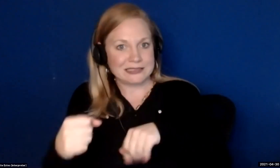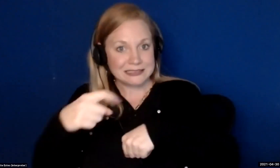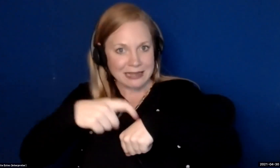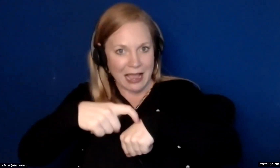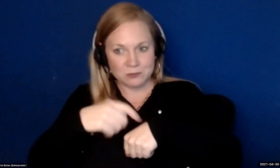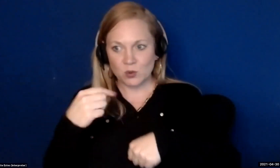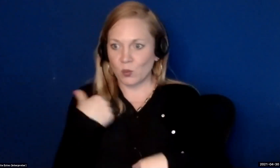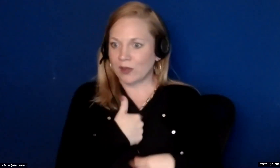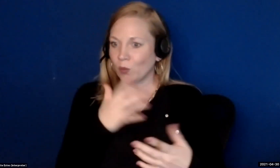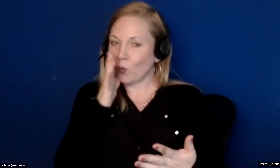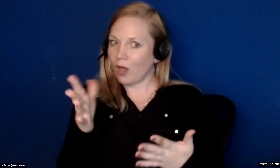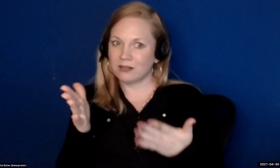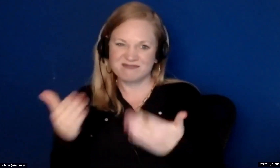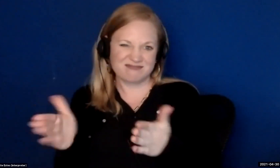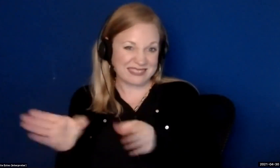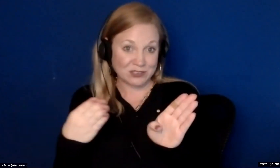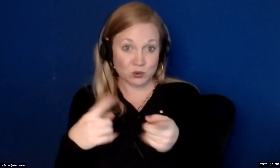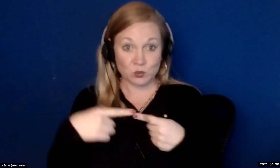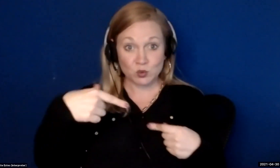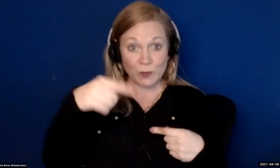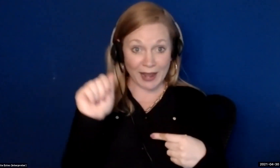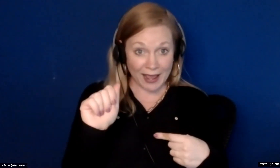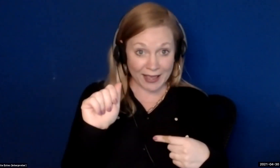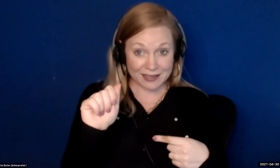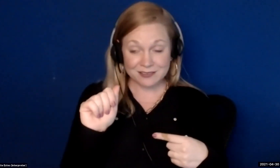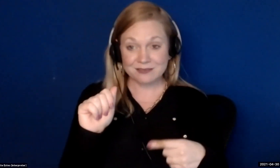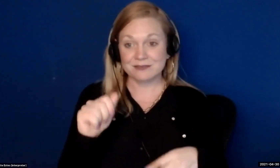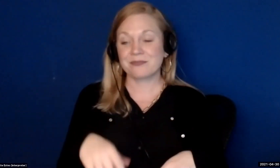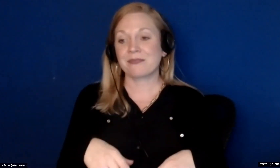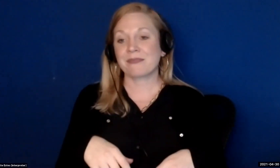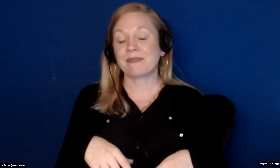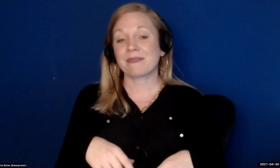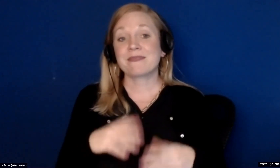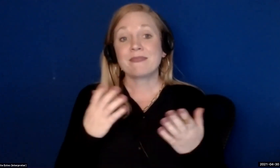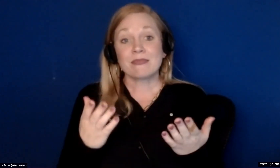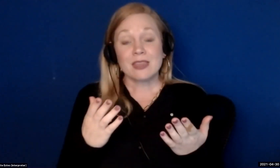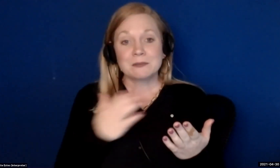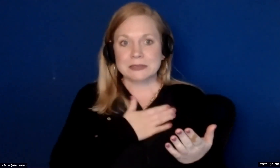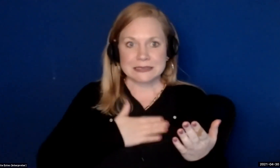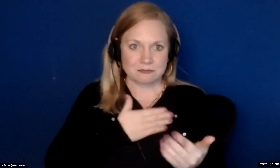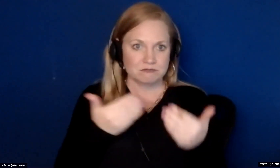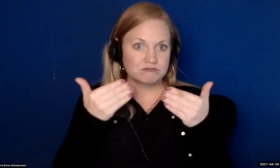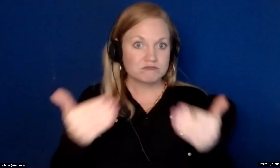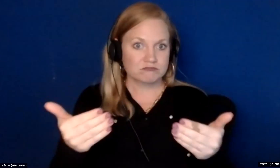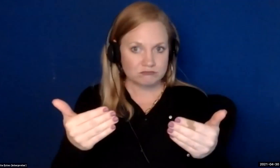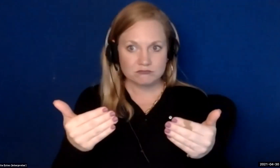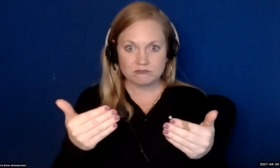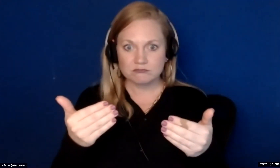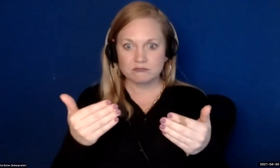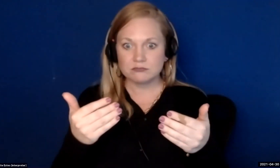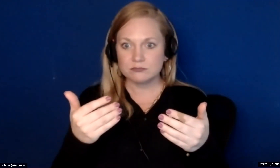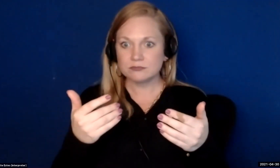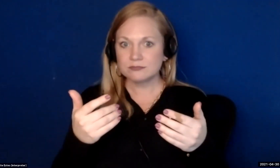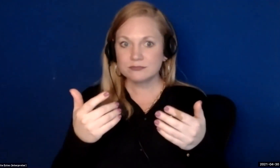going to move to just the Q&A portion for the event. And please feel free, everyone listening in, to